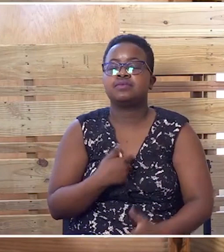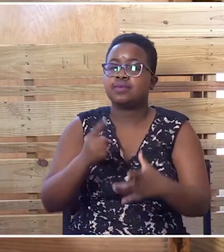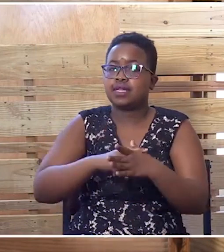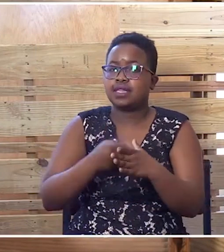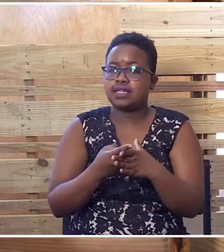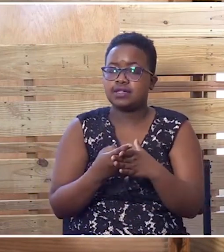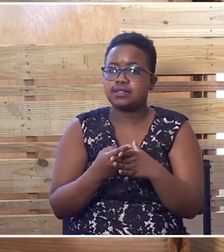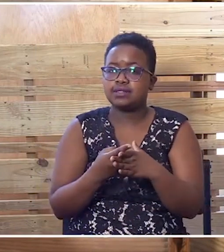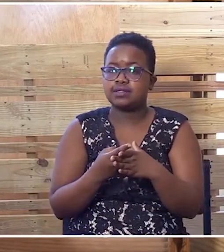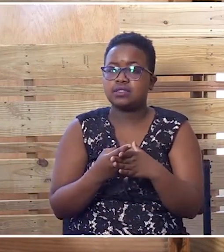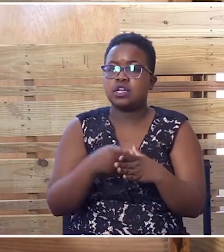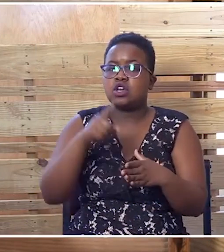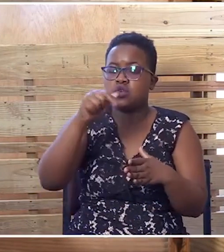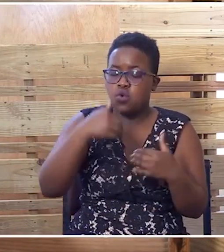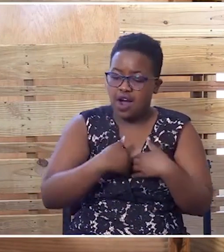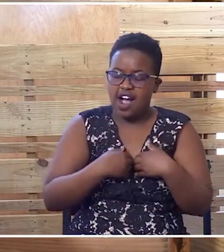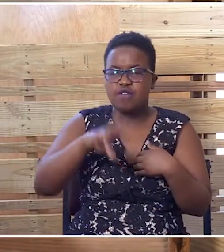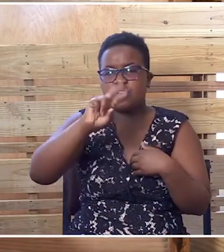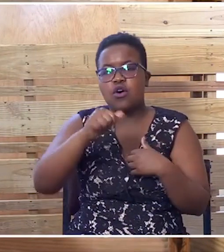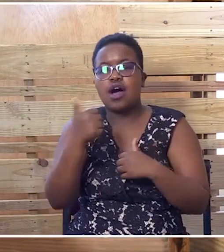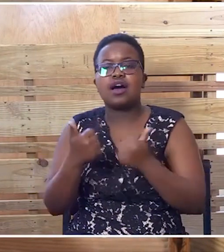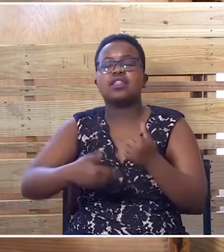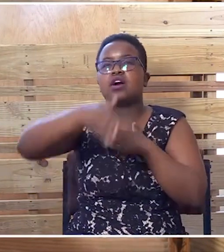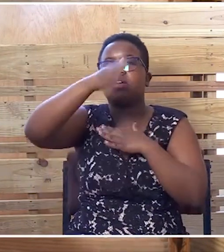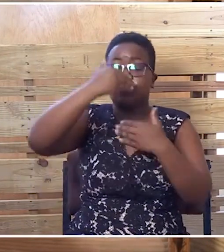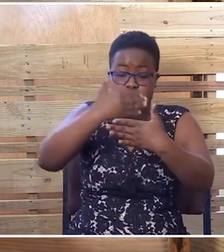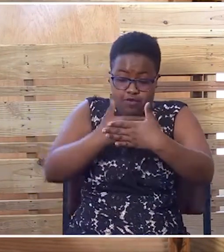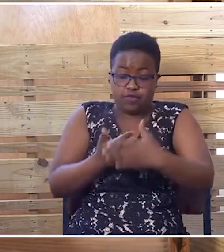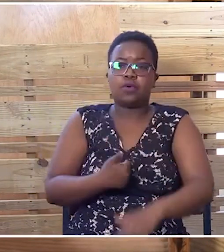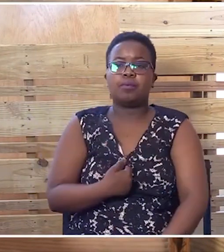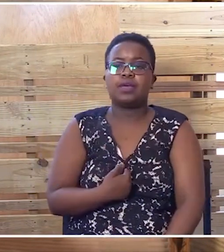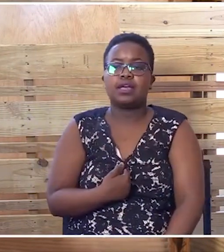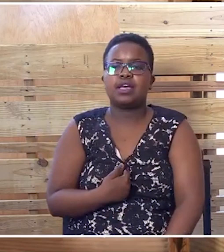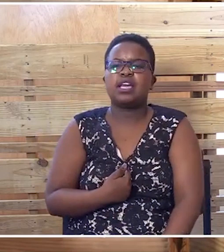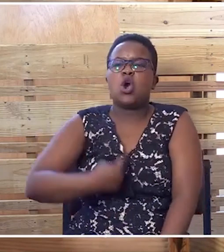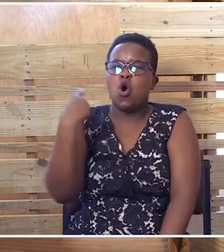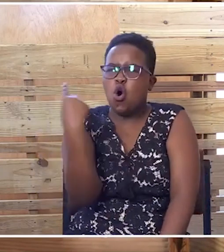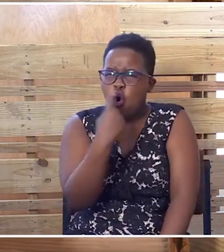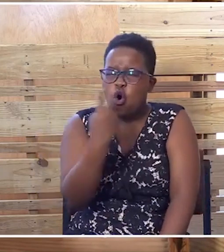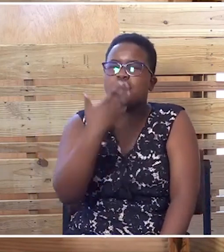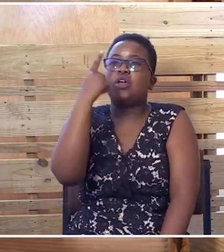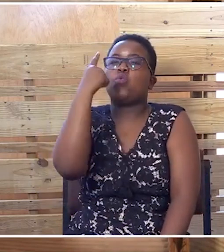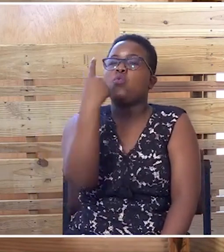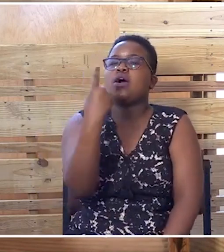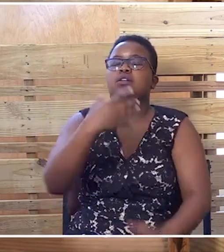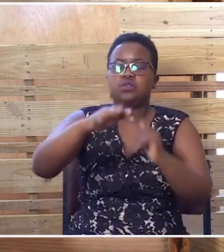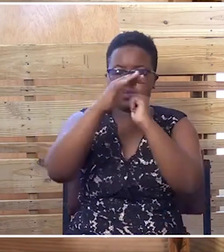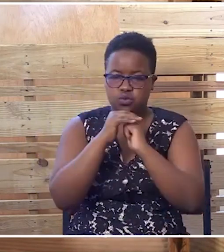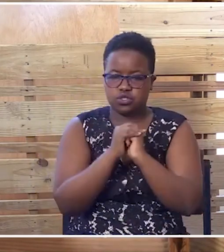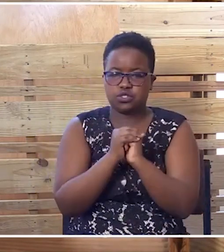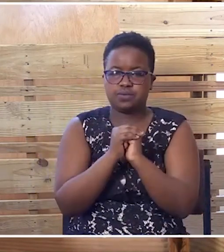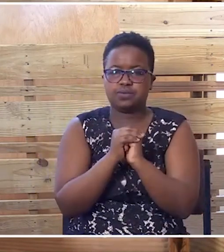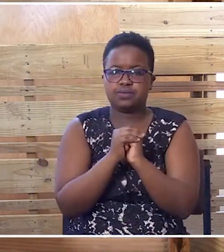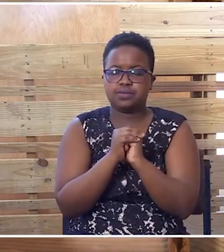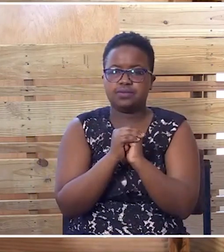through the others. "You shall have no other gods before me." He said he is the only one to be worshipped. He is the only